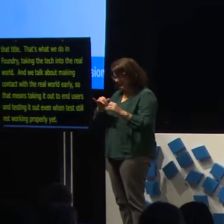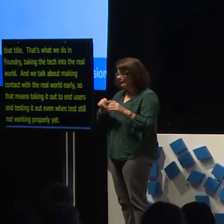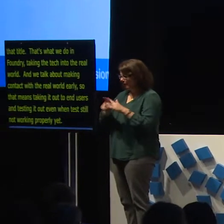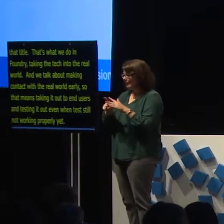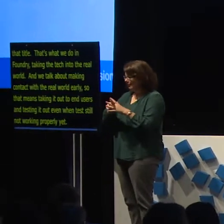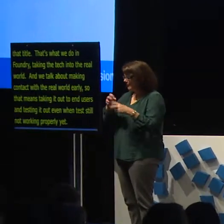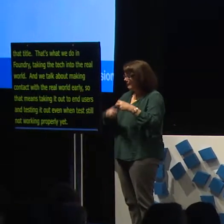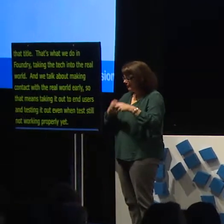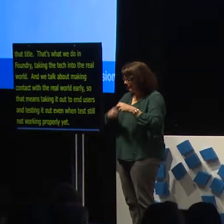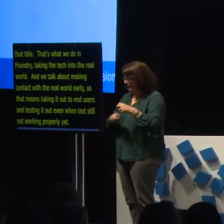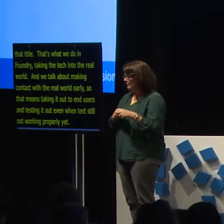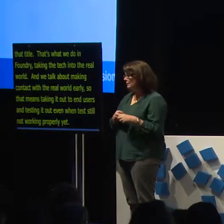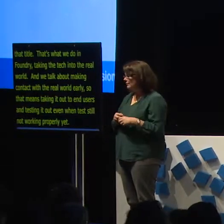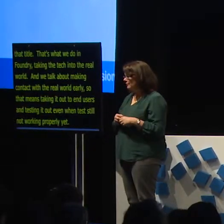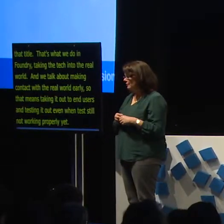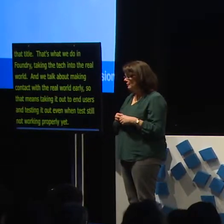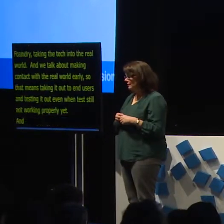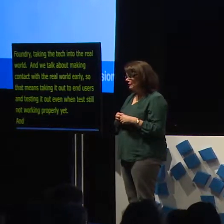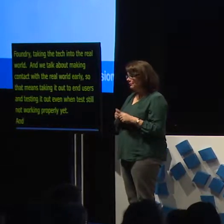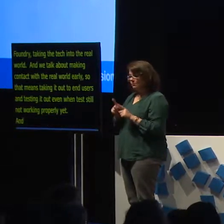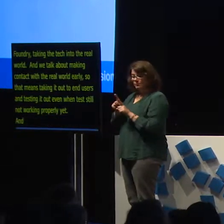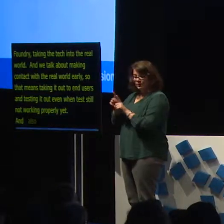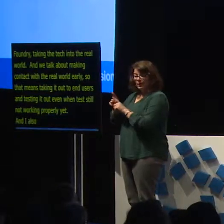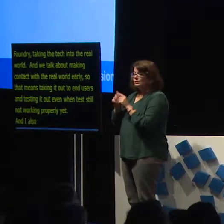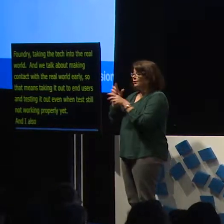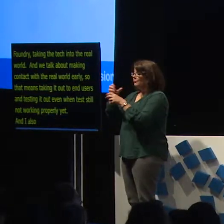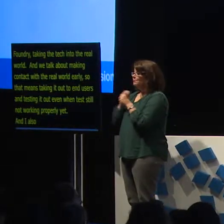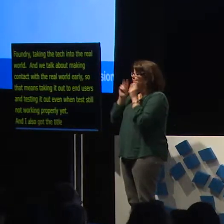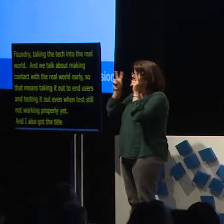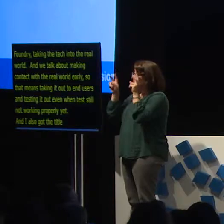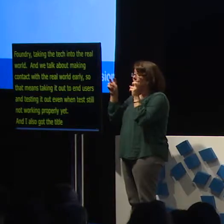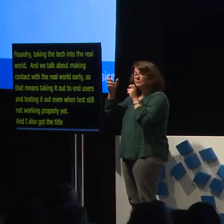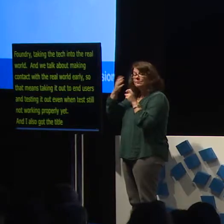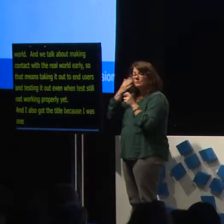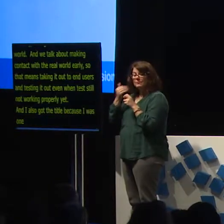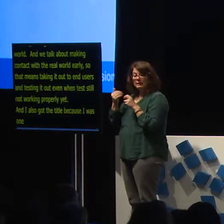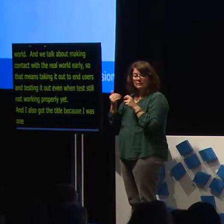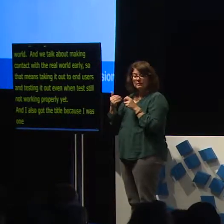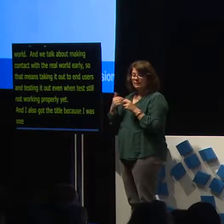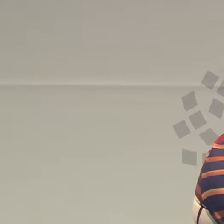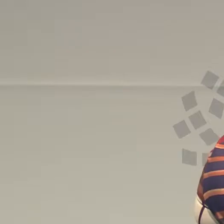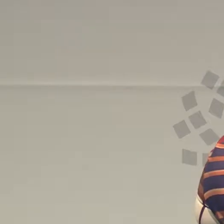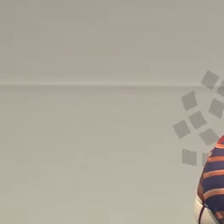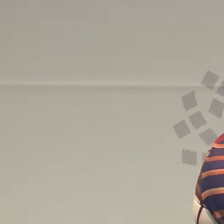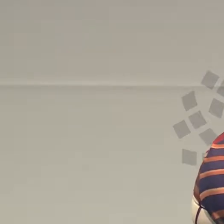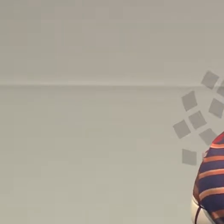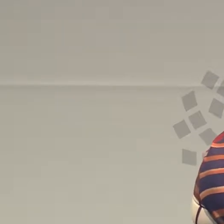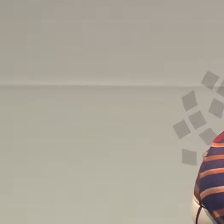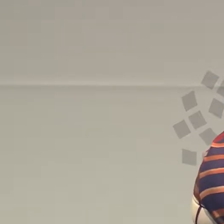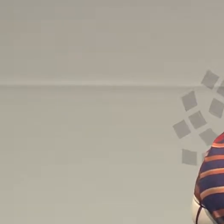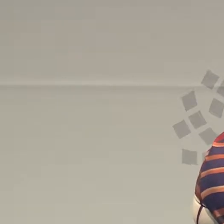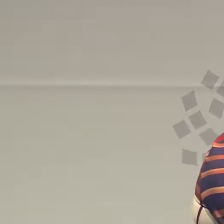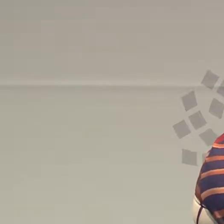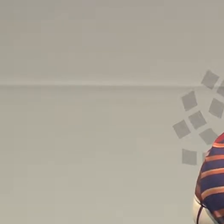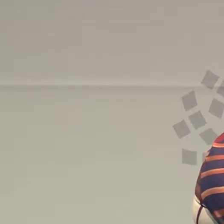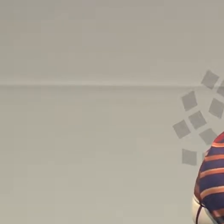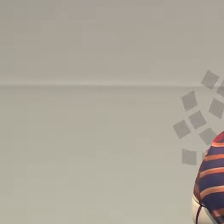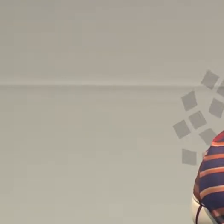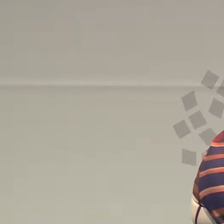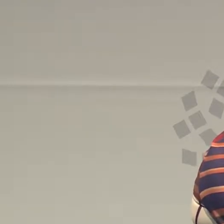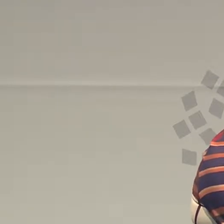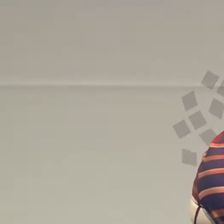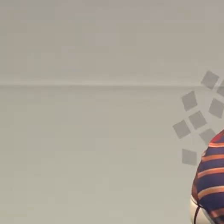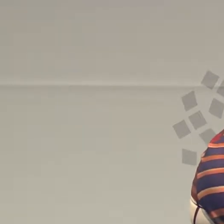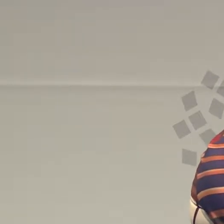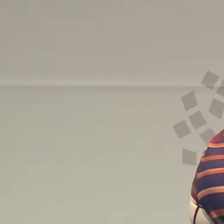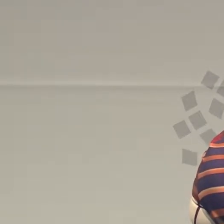And I also got the title because I was one of the first non-scientists, non-engineers. So when I first joined the team,